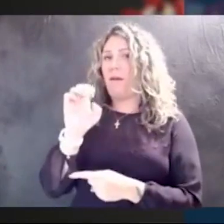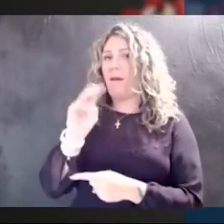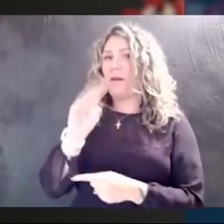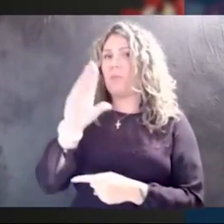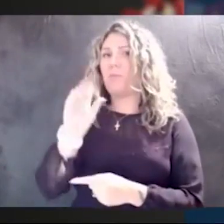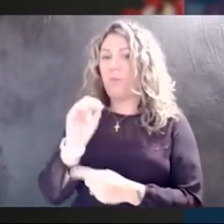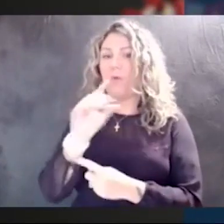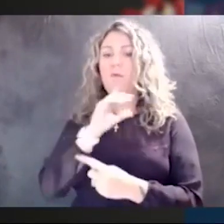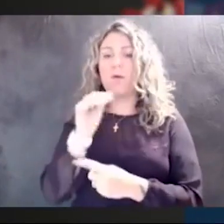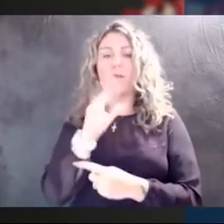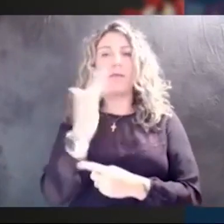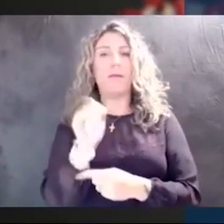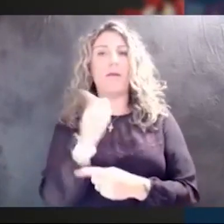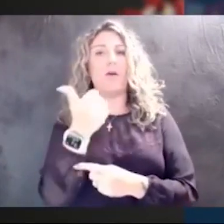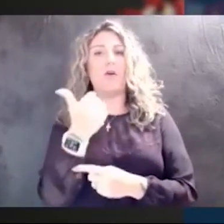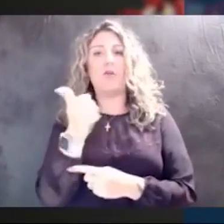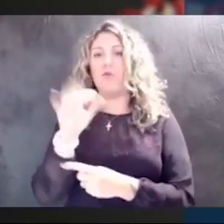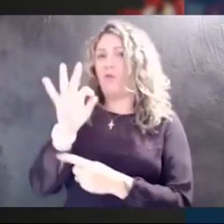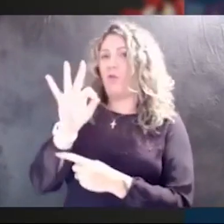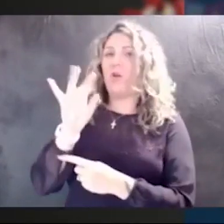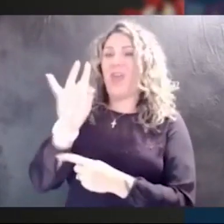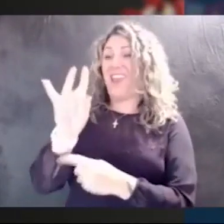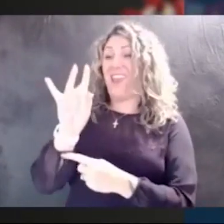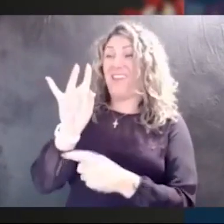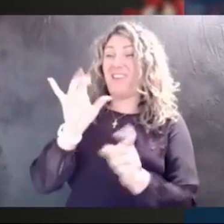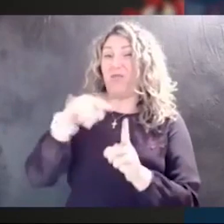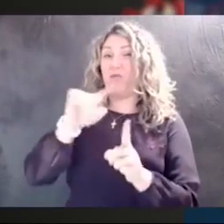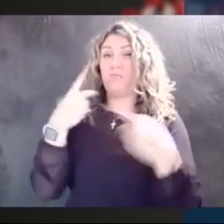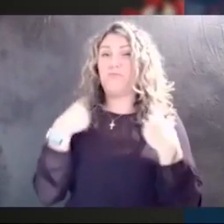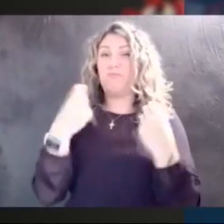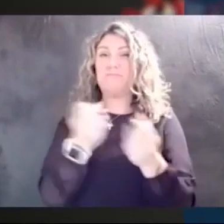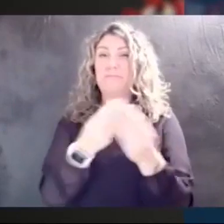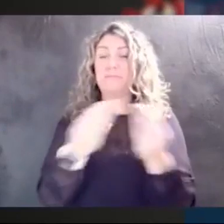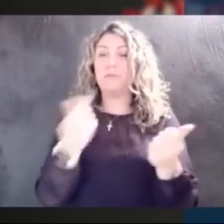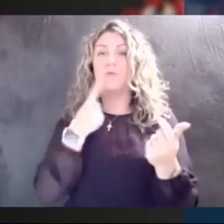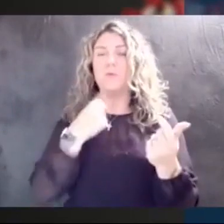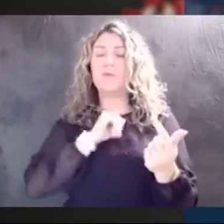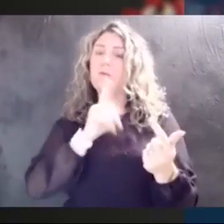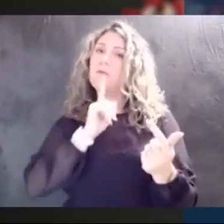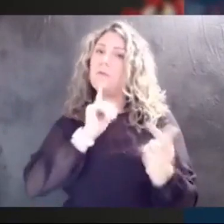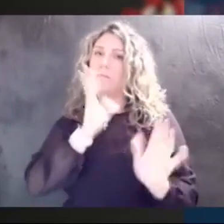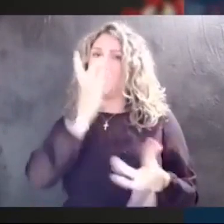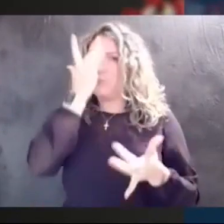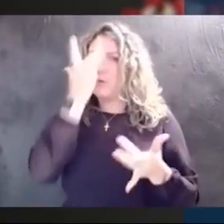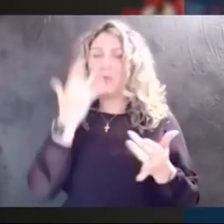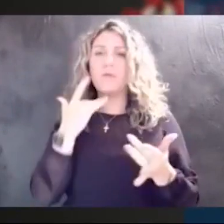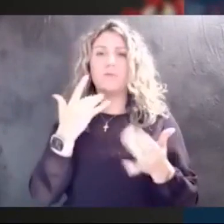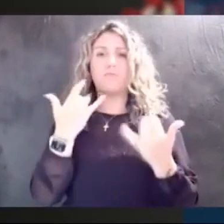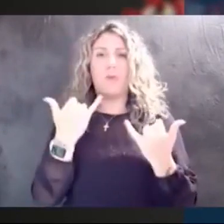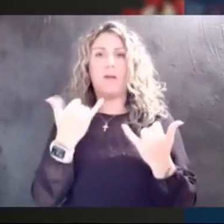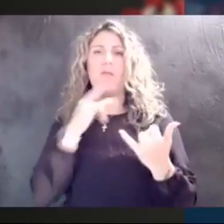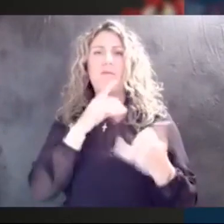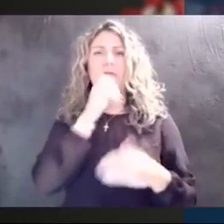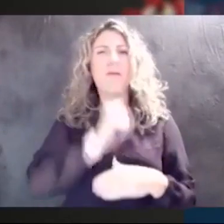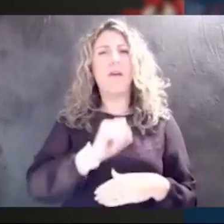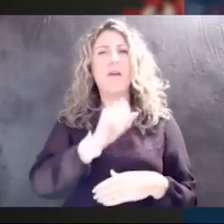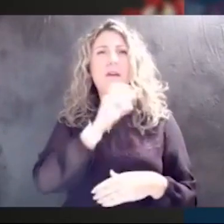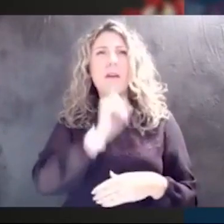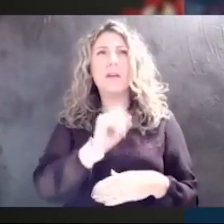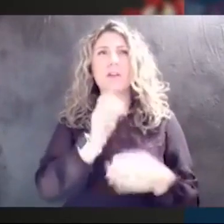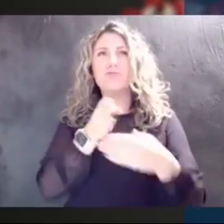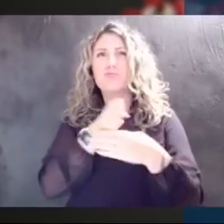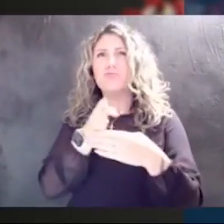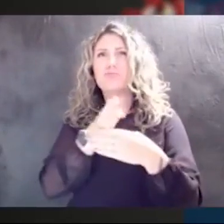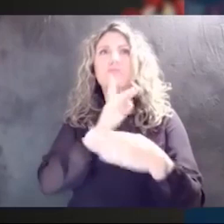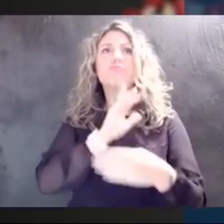other 8 are recovering. So we have some very sick folks right now. I think the age range of our patients are